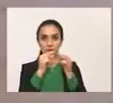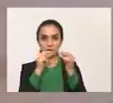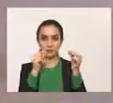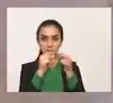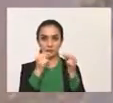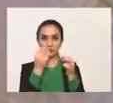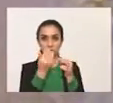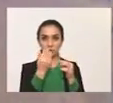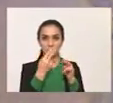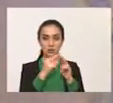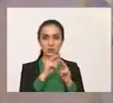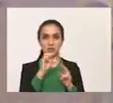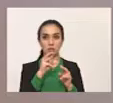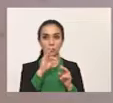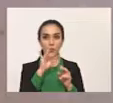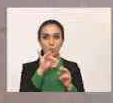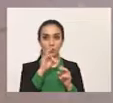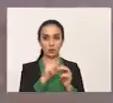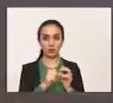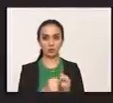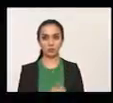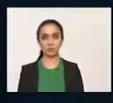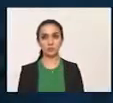tanachalar ularning sporasidir.